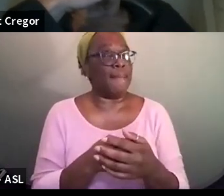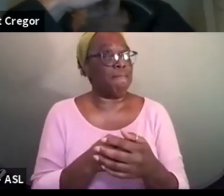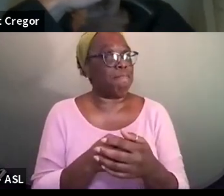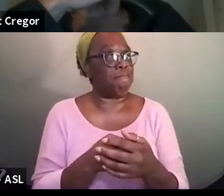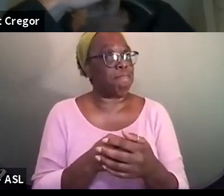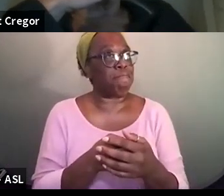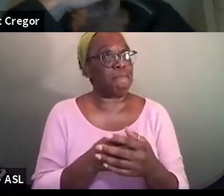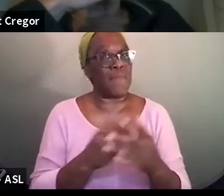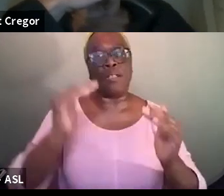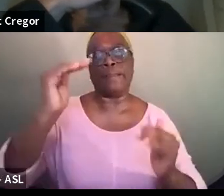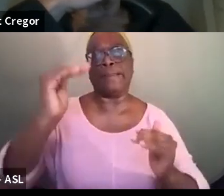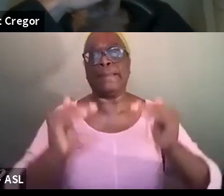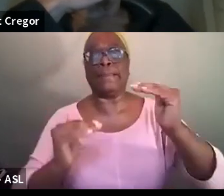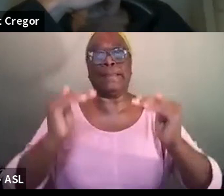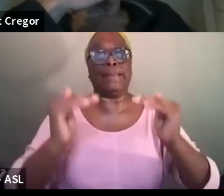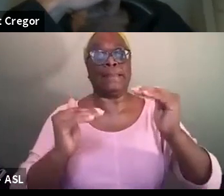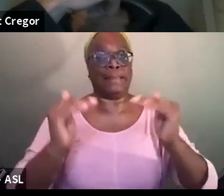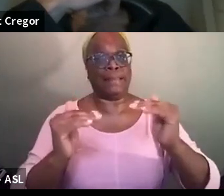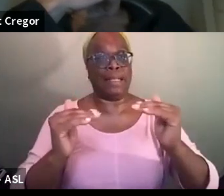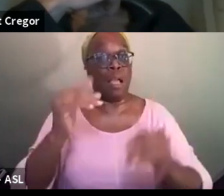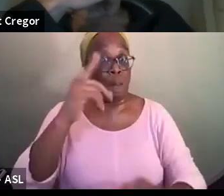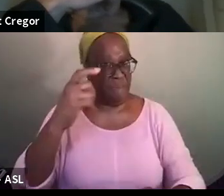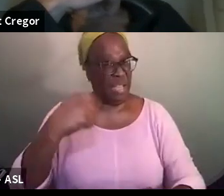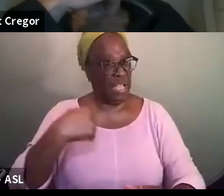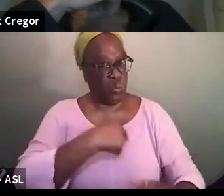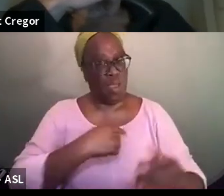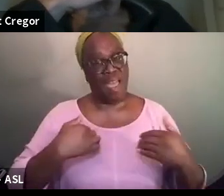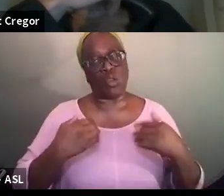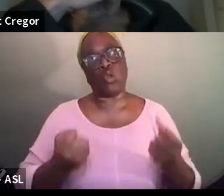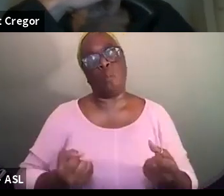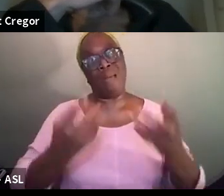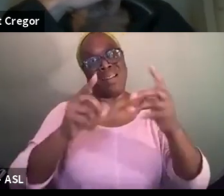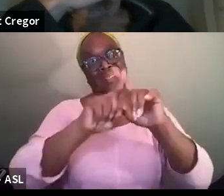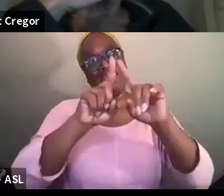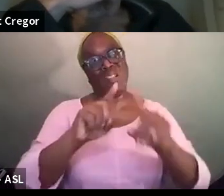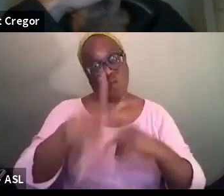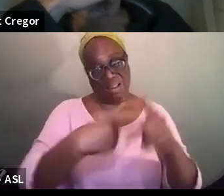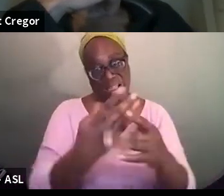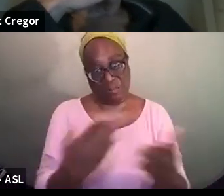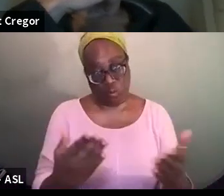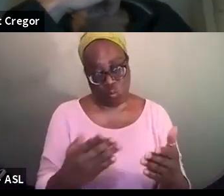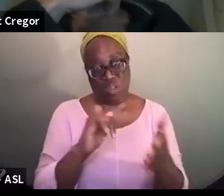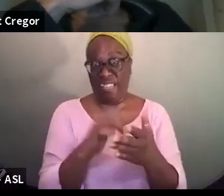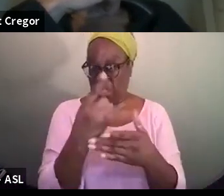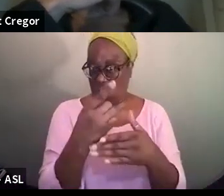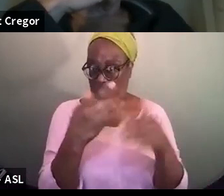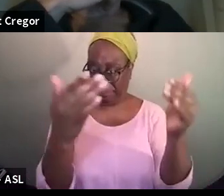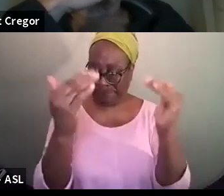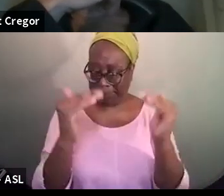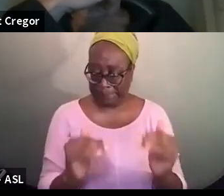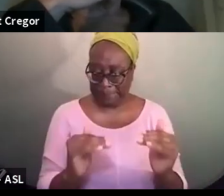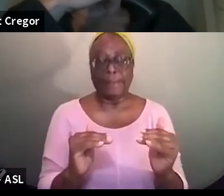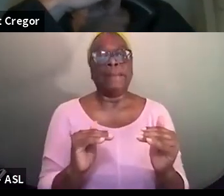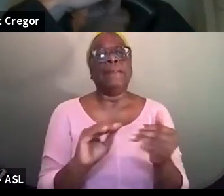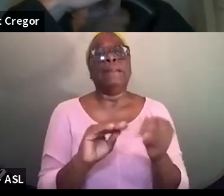many different types of sending schools involved here. So that's one. Second,